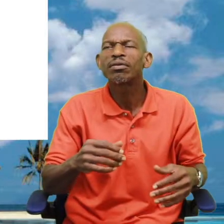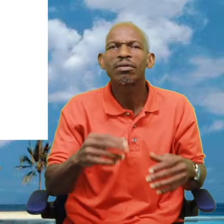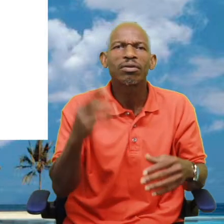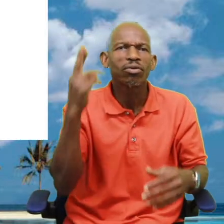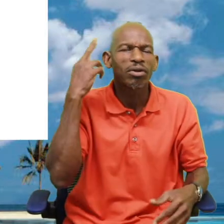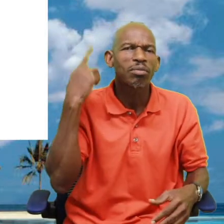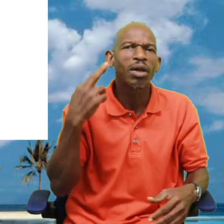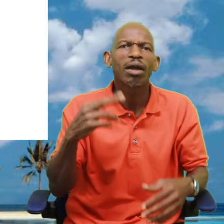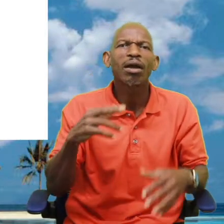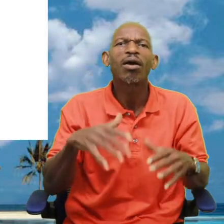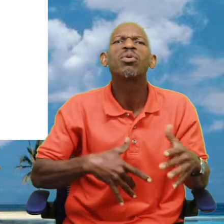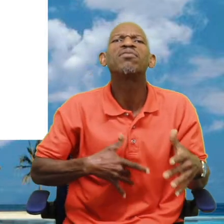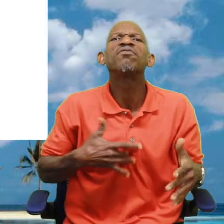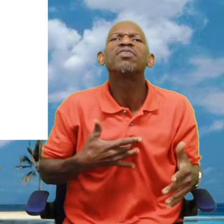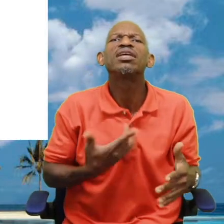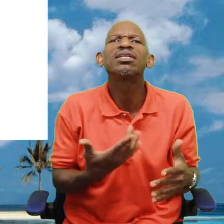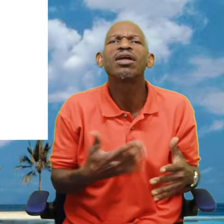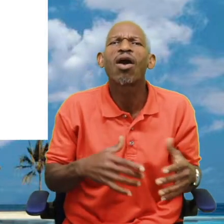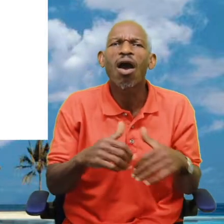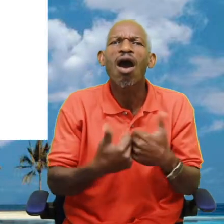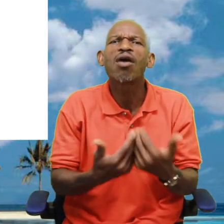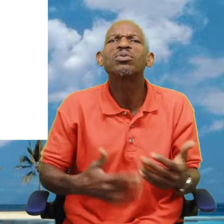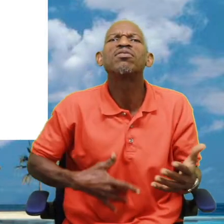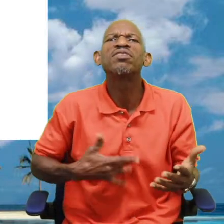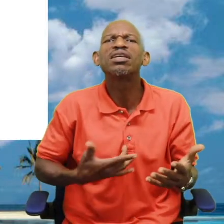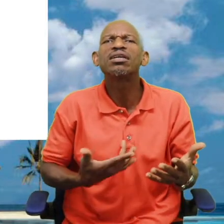Rebecca, how it would feel?